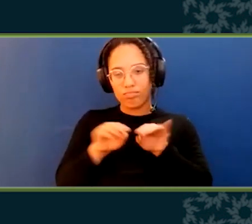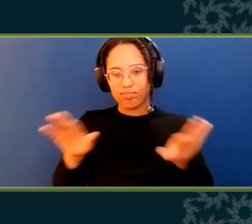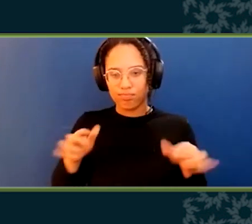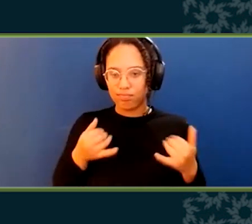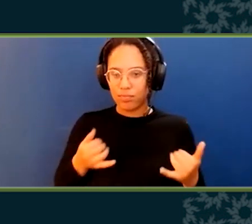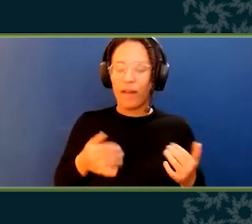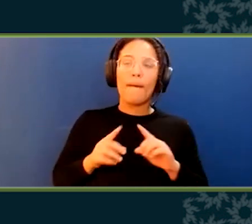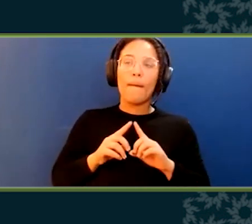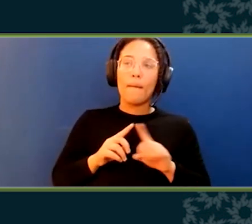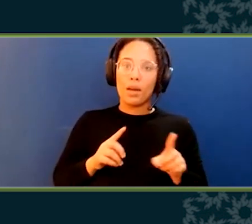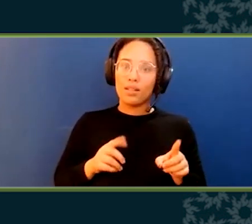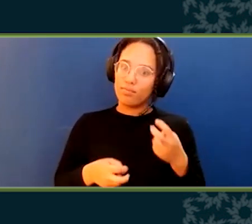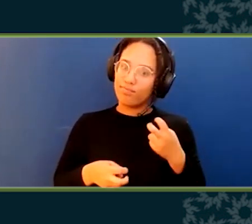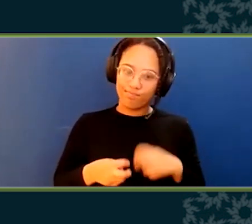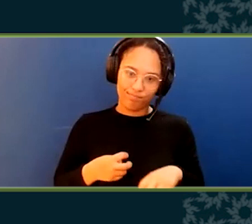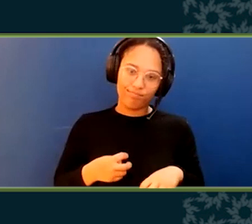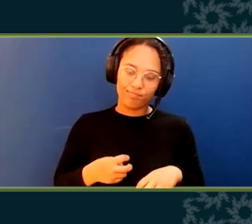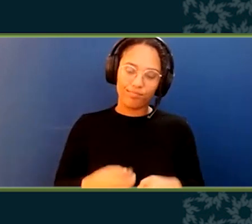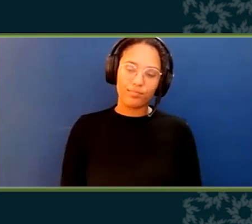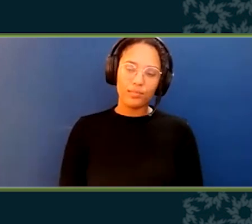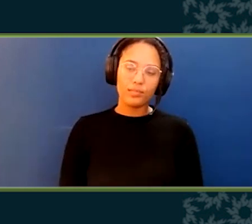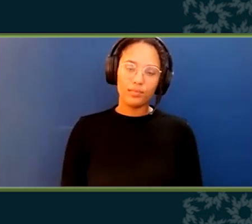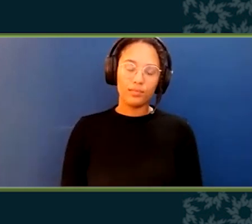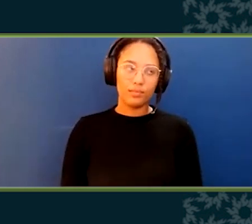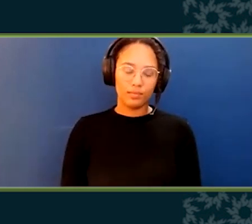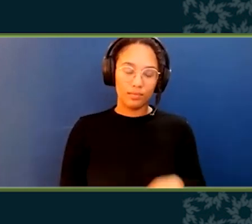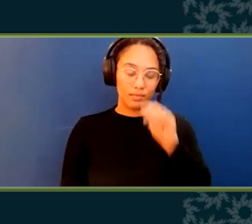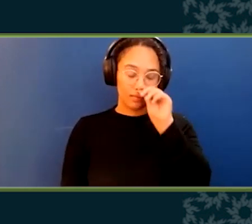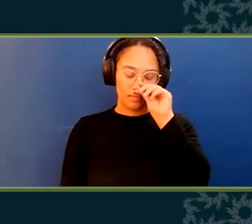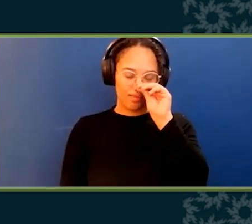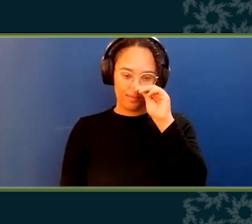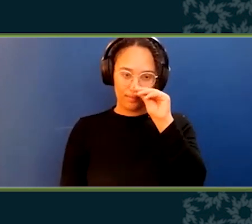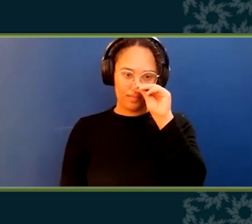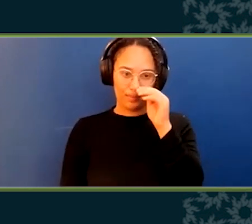It's difficult, right? Because outside of